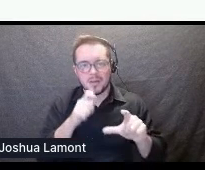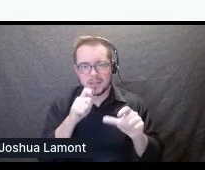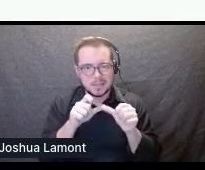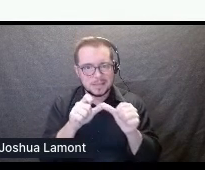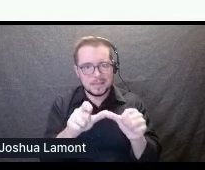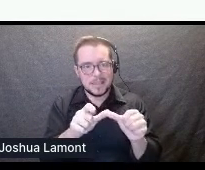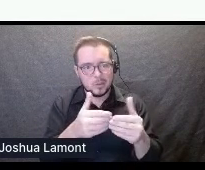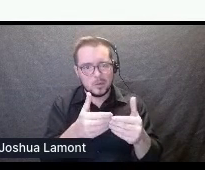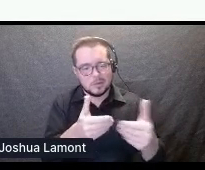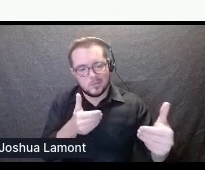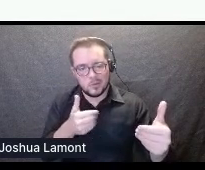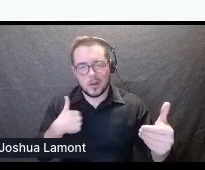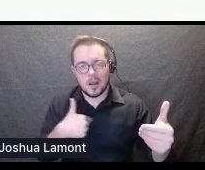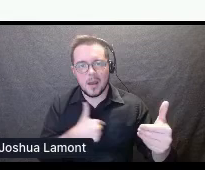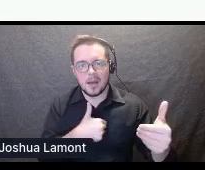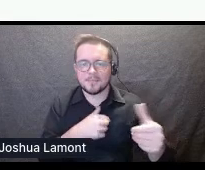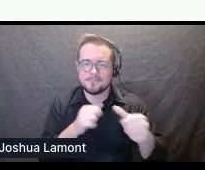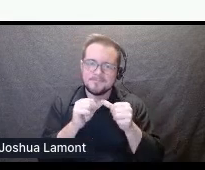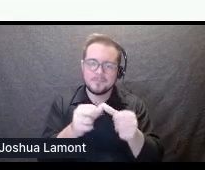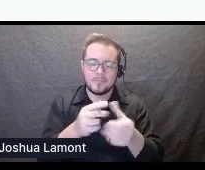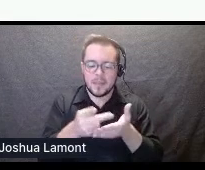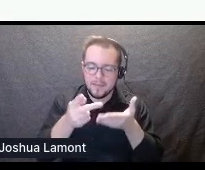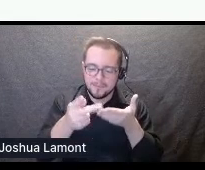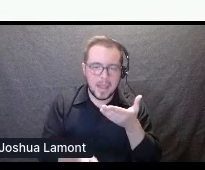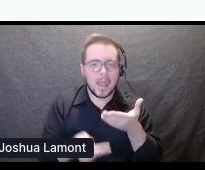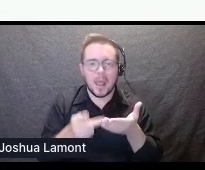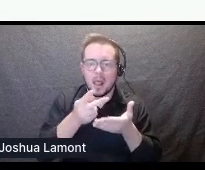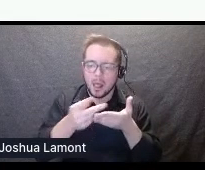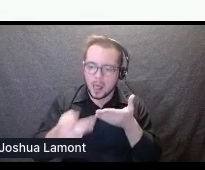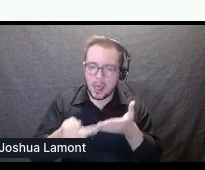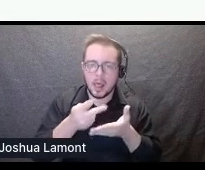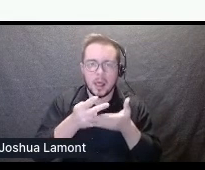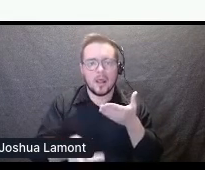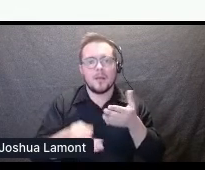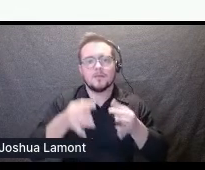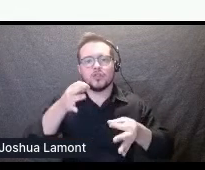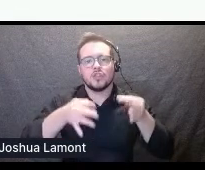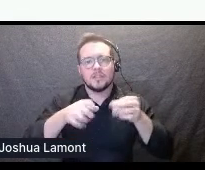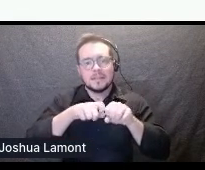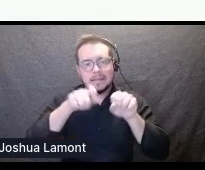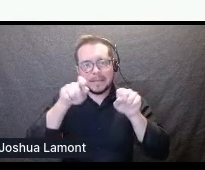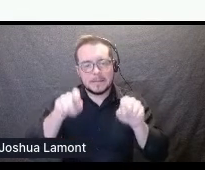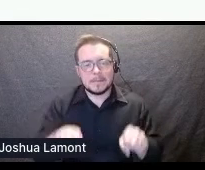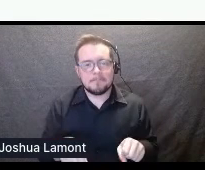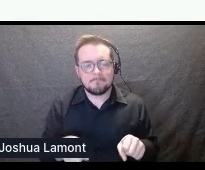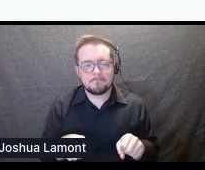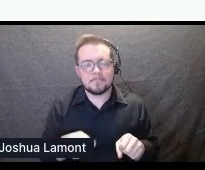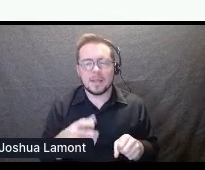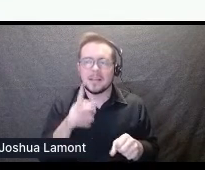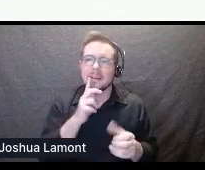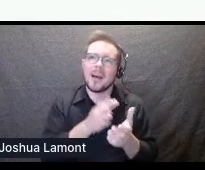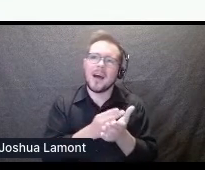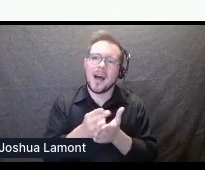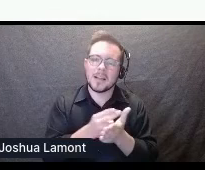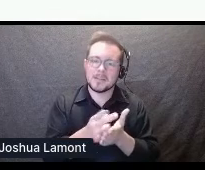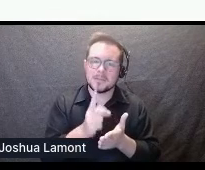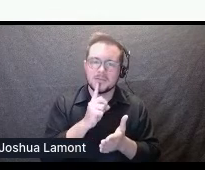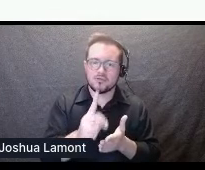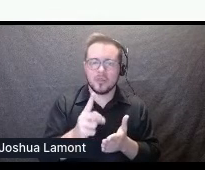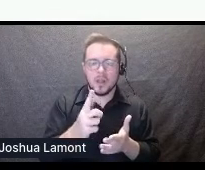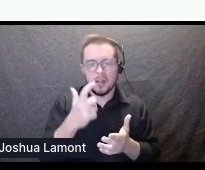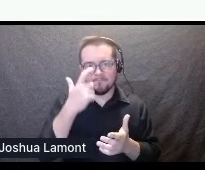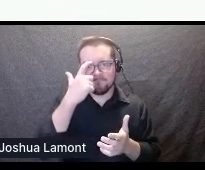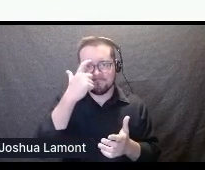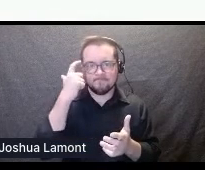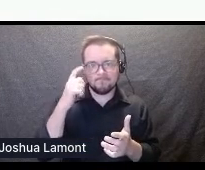Continual failing of the justice system, and honestly, because it's so ingrained in our society,